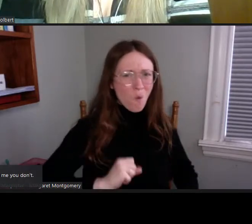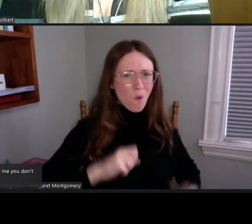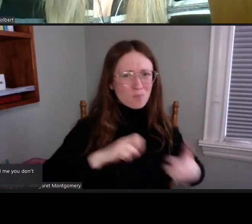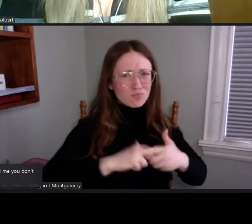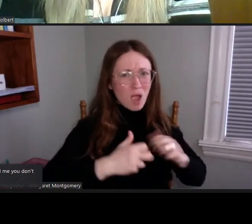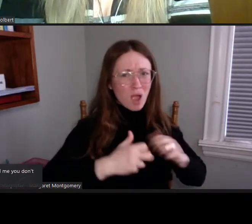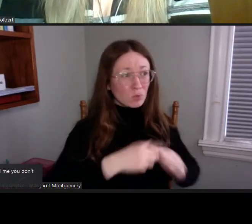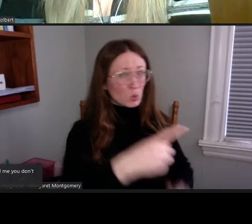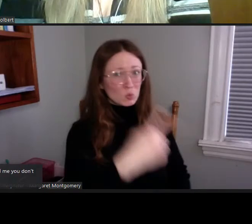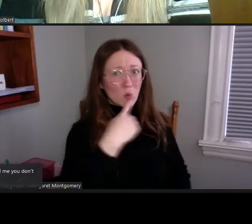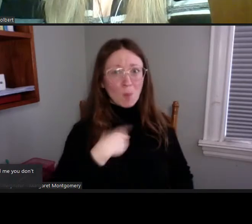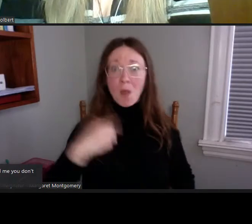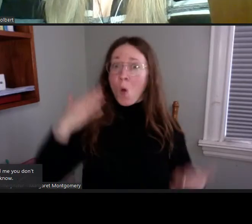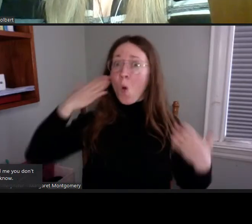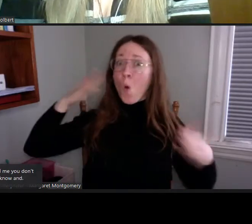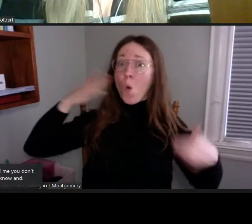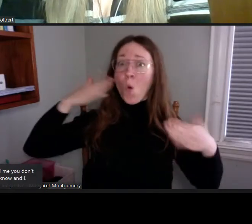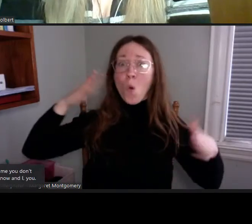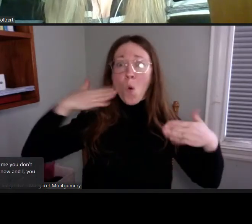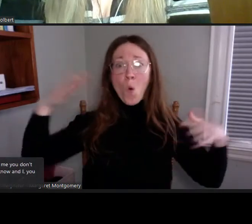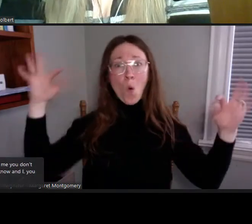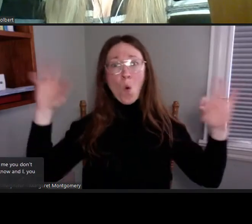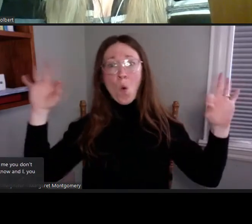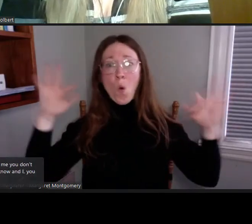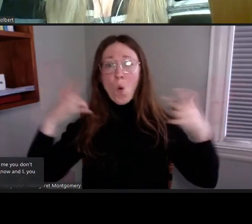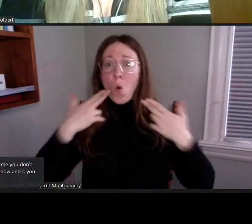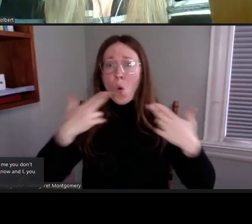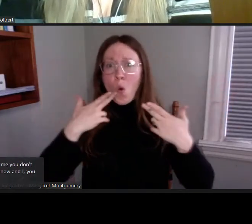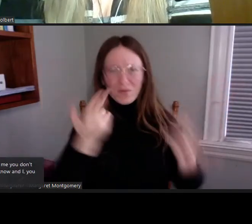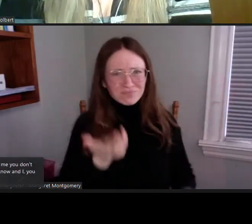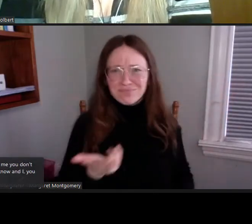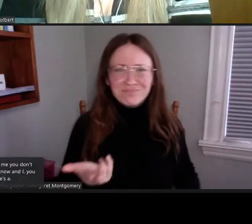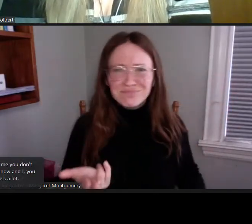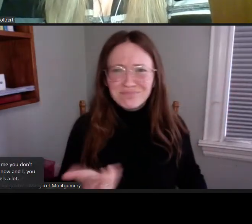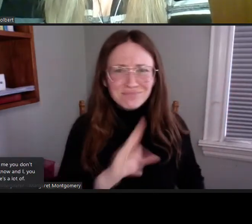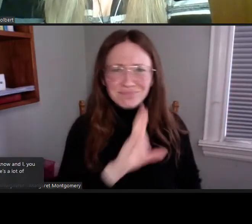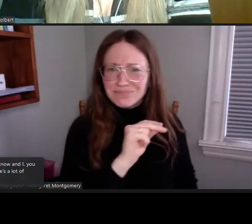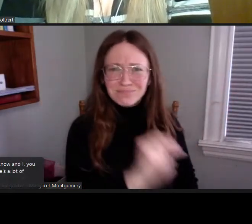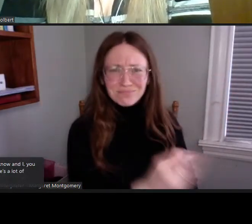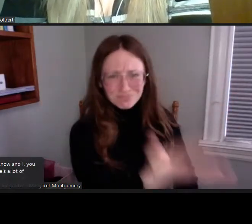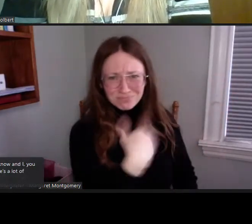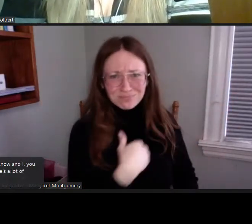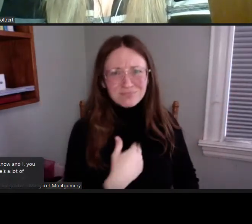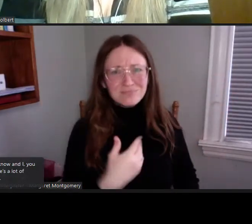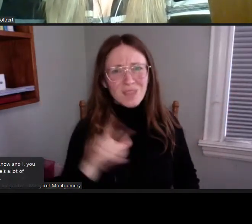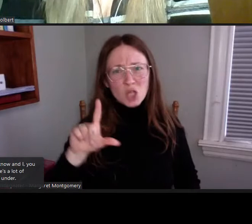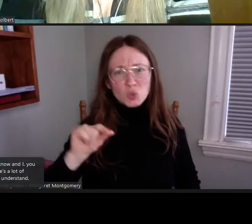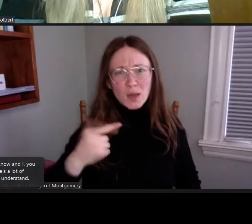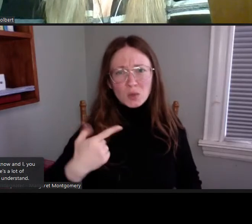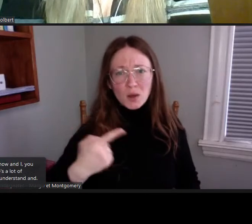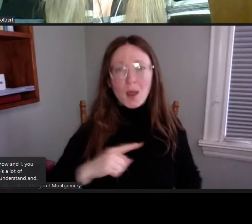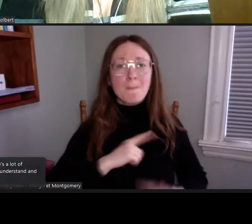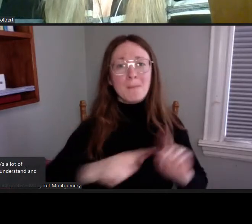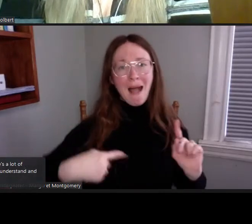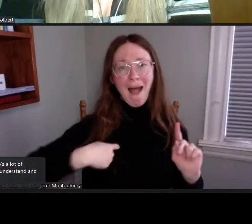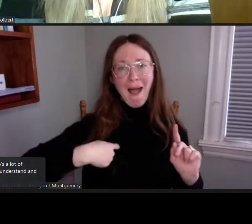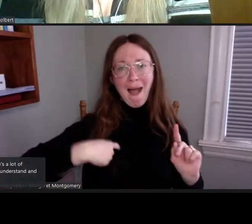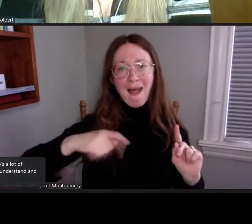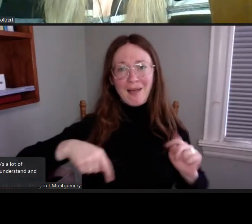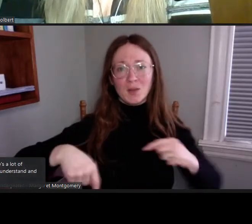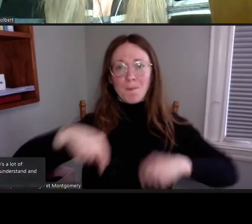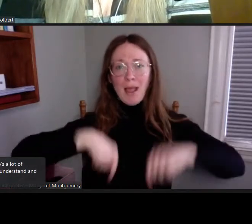We're 2021, you should know. And I have to tell myself, there's a lot of people out there that still don't understand and that still don't get